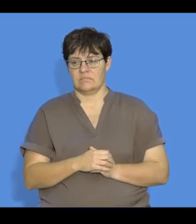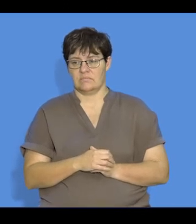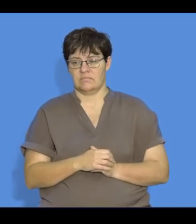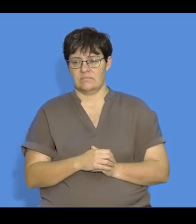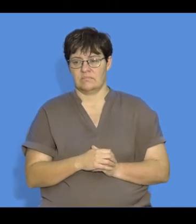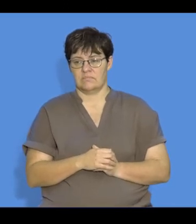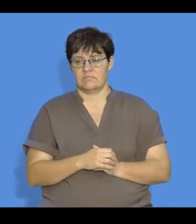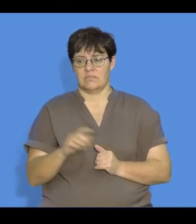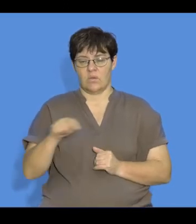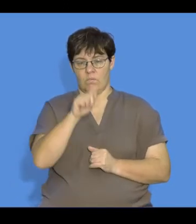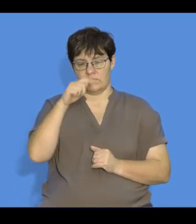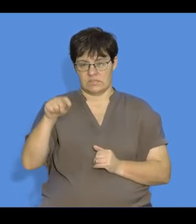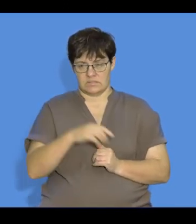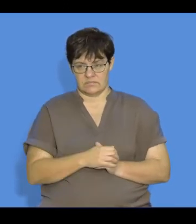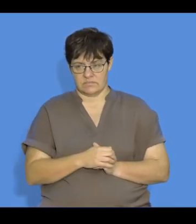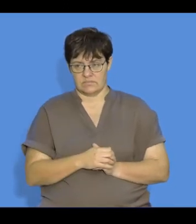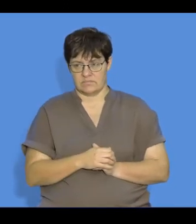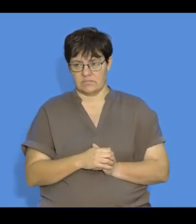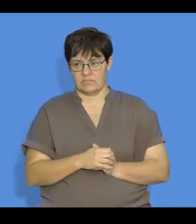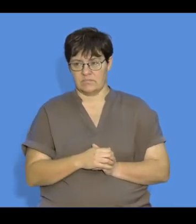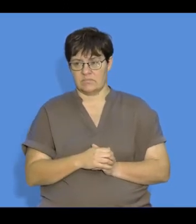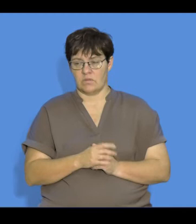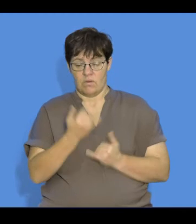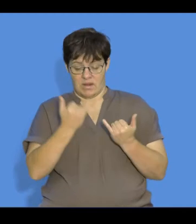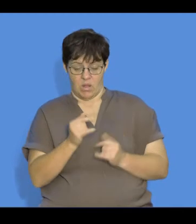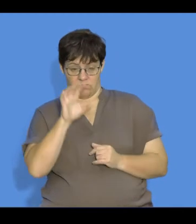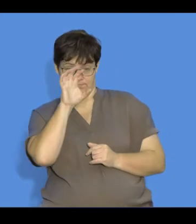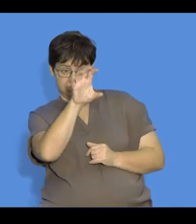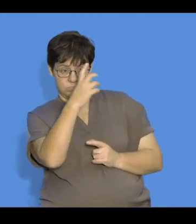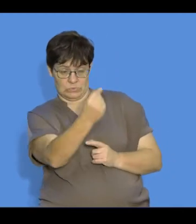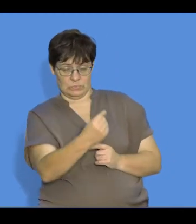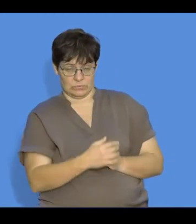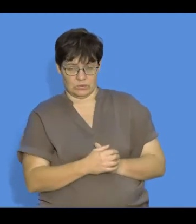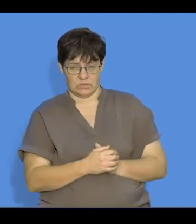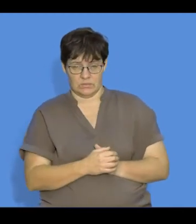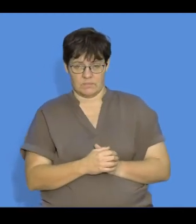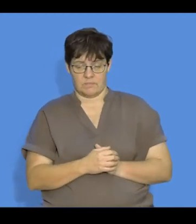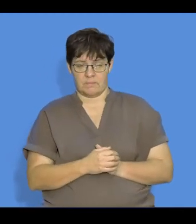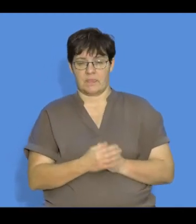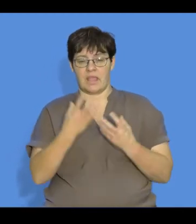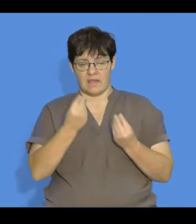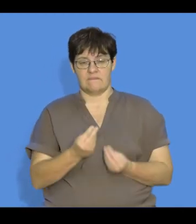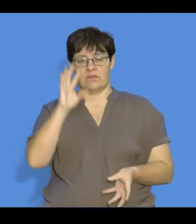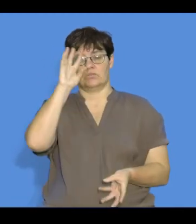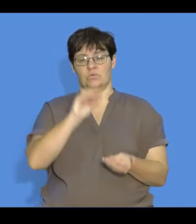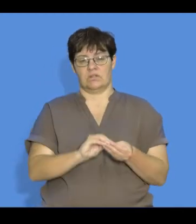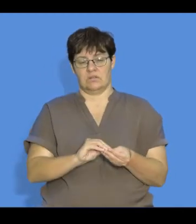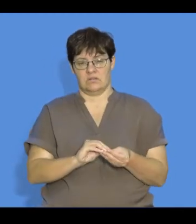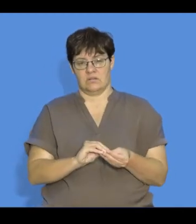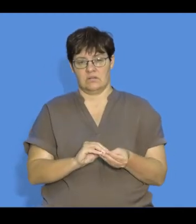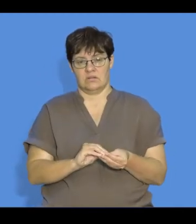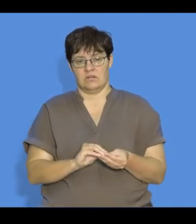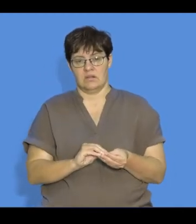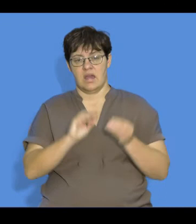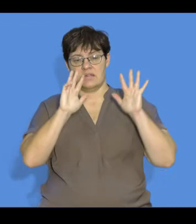ohms, right? So we are here now, right? We've got the total, which is the 9 volts